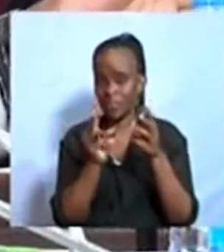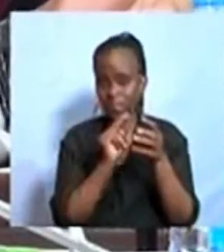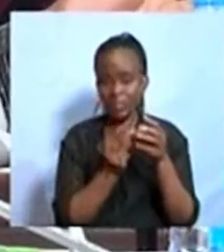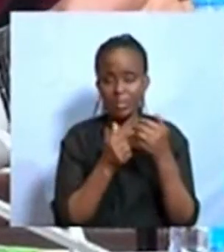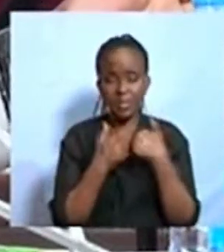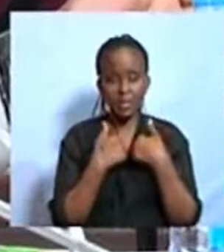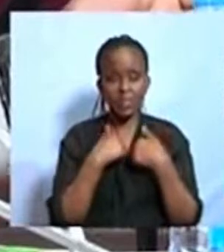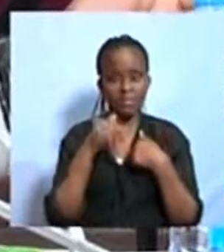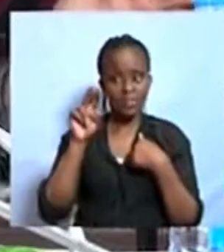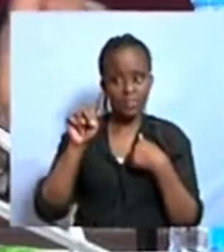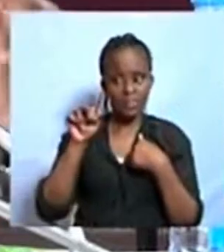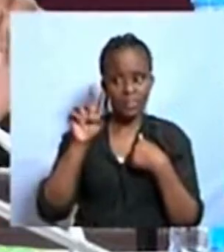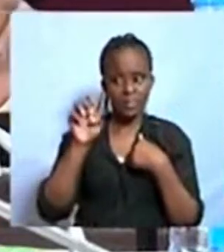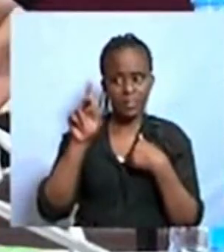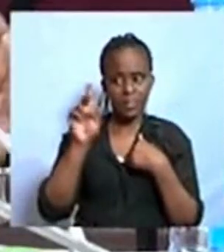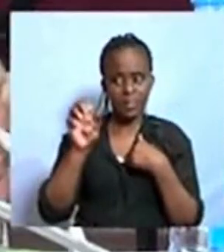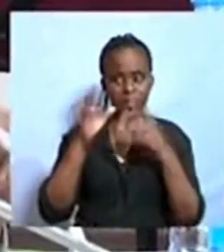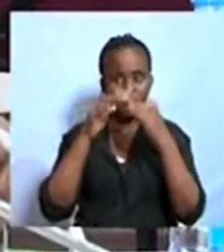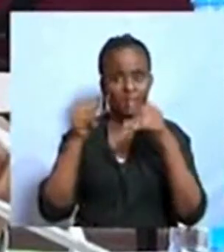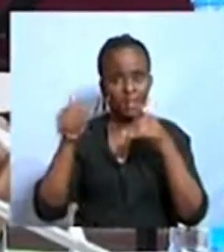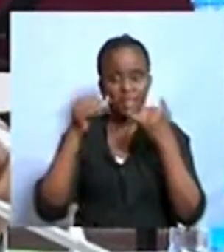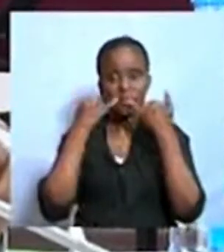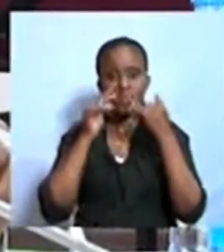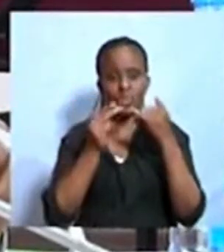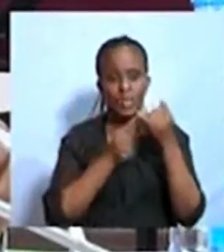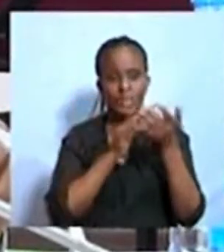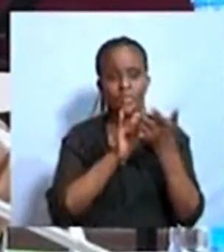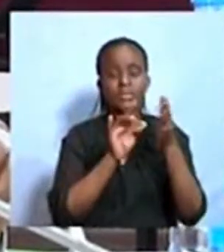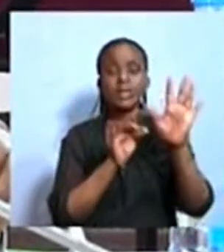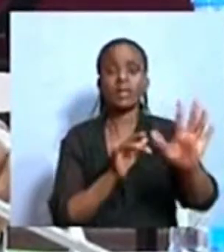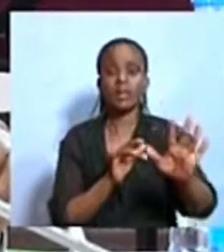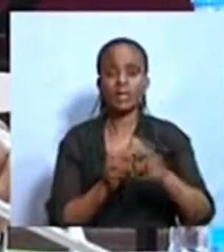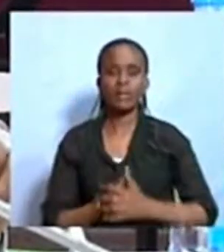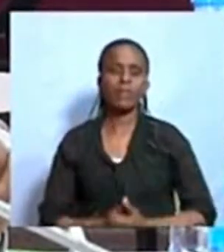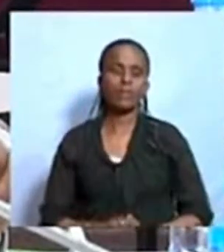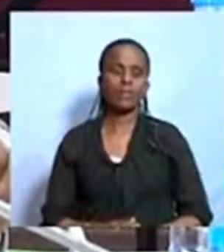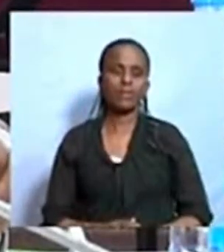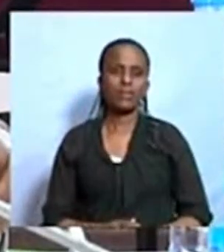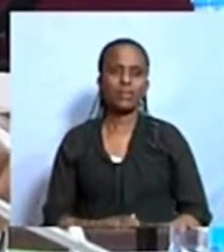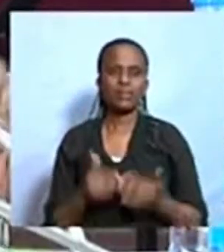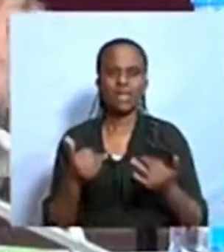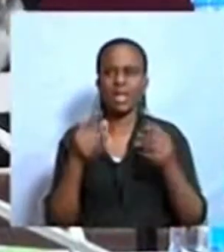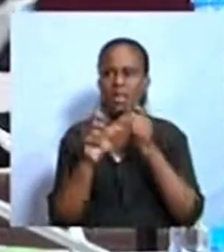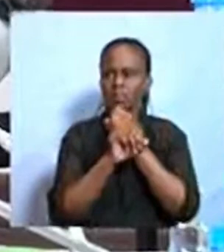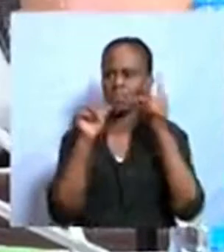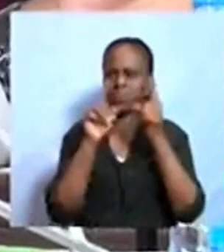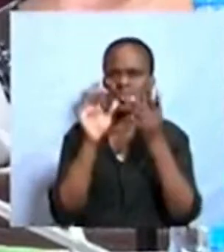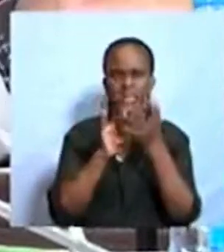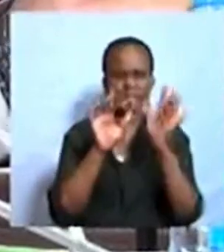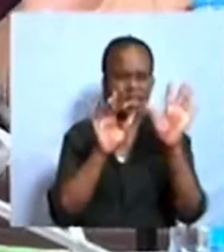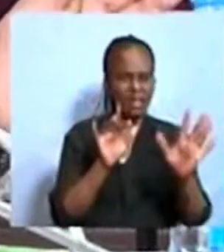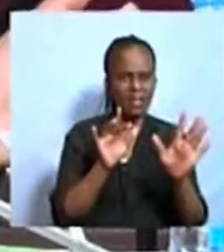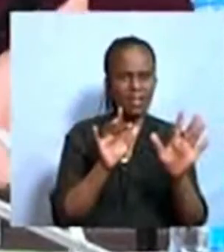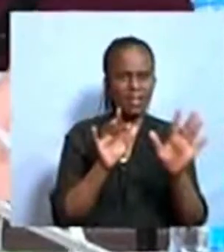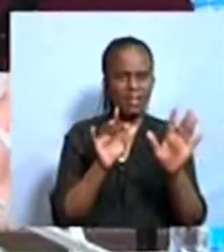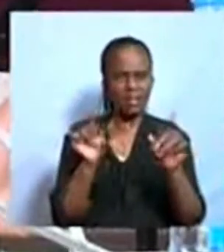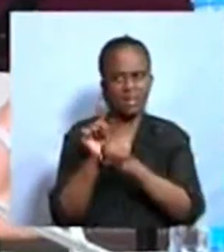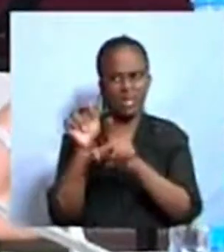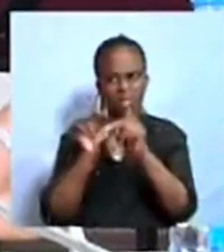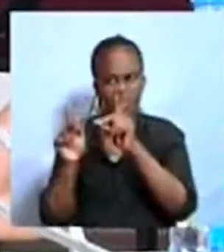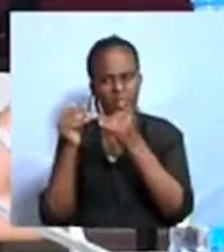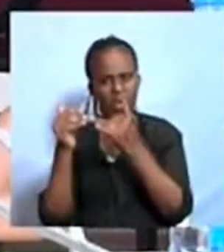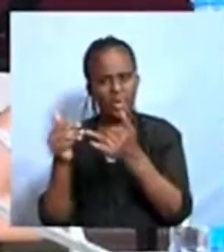Ndeke House that has categorically told us medicines are there. And so you wonder, medicines are there and people are